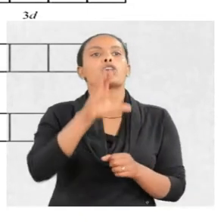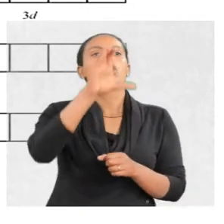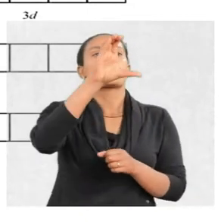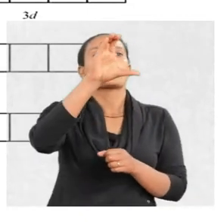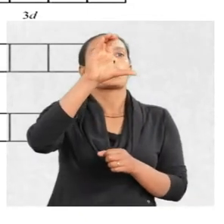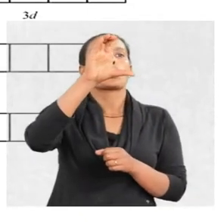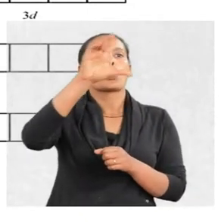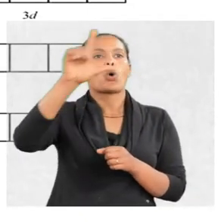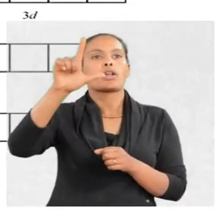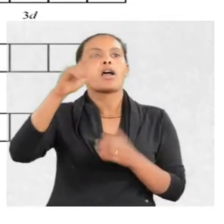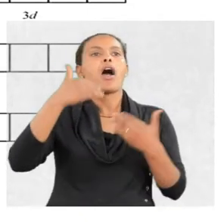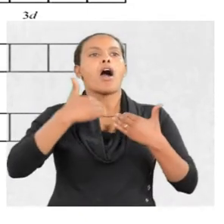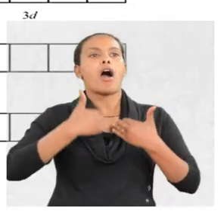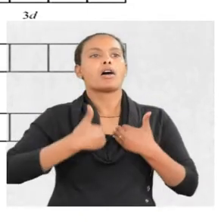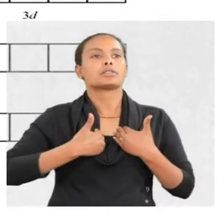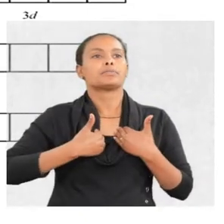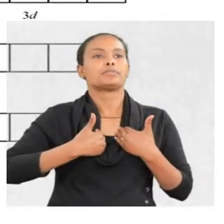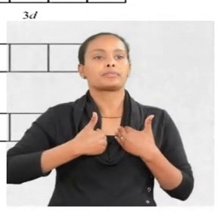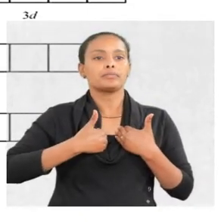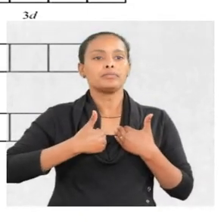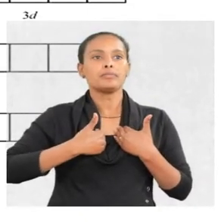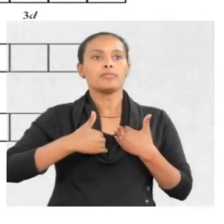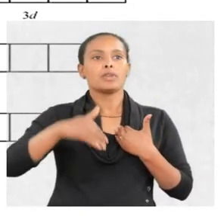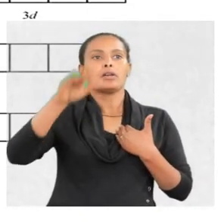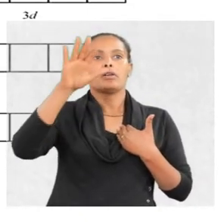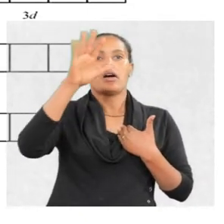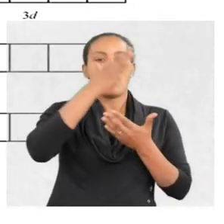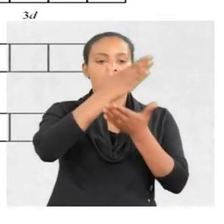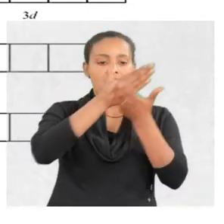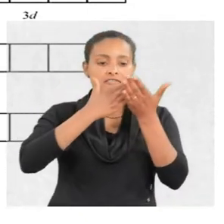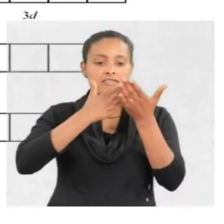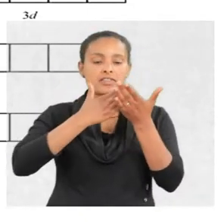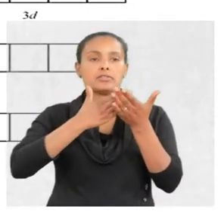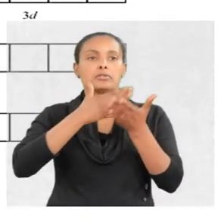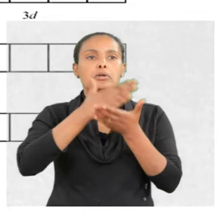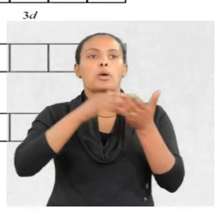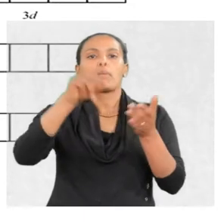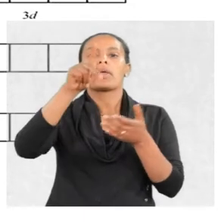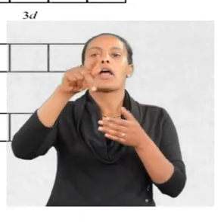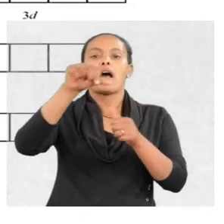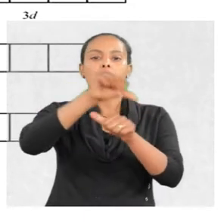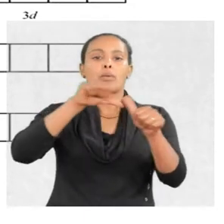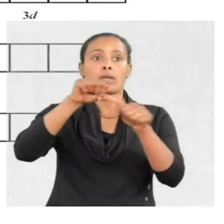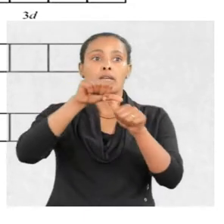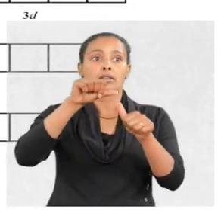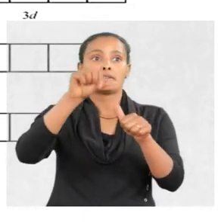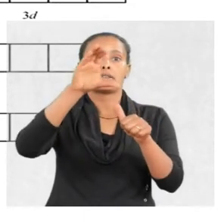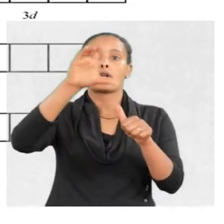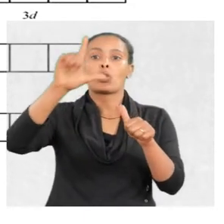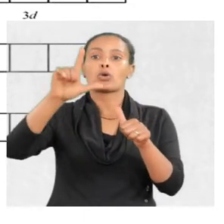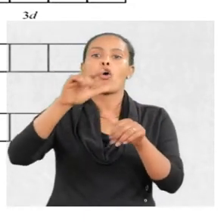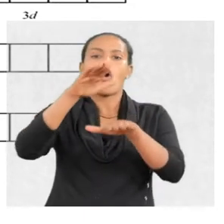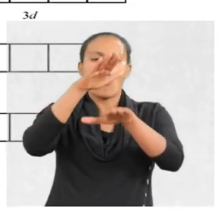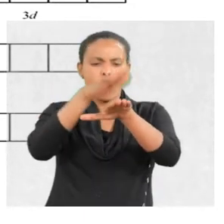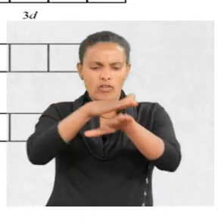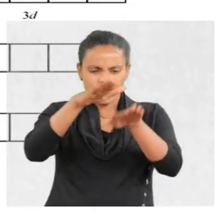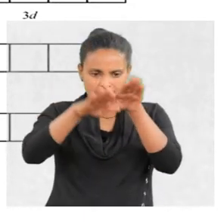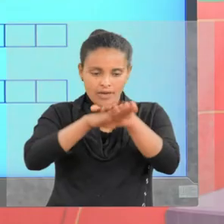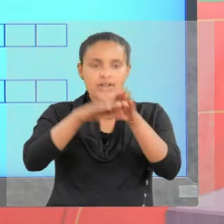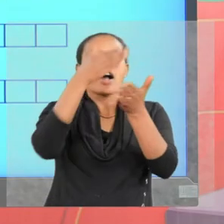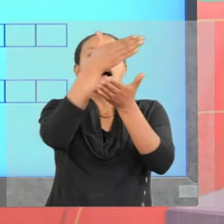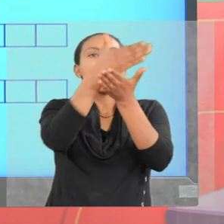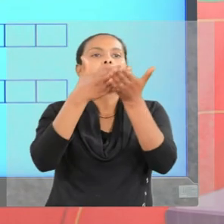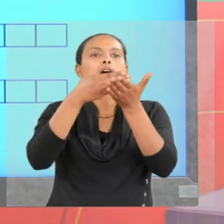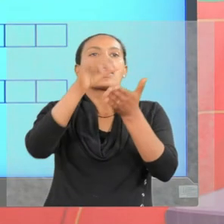Chlorine has also half-filled p atomic orbital. When half-filled p atomic orbital of chlorine overlap with